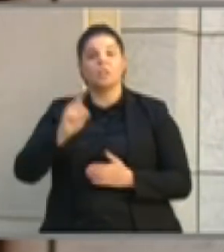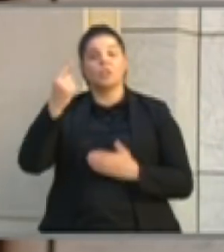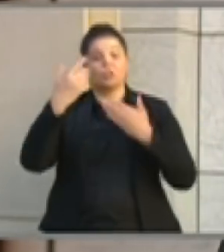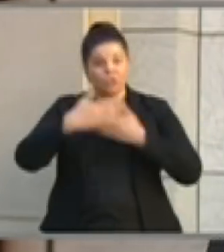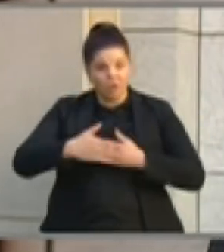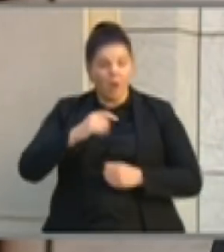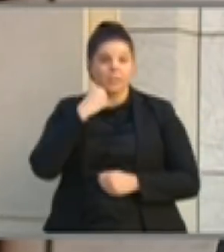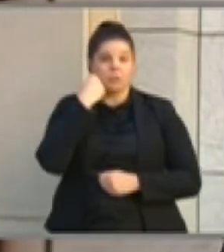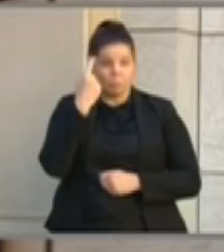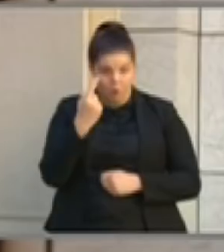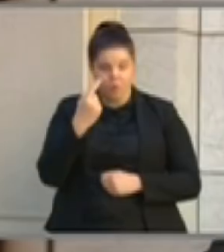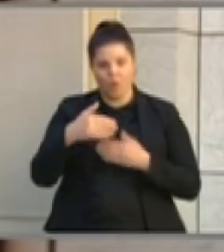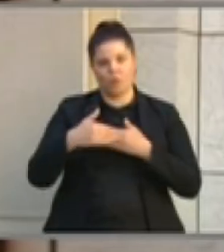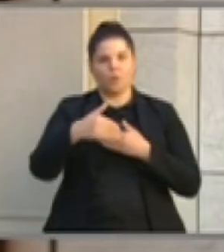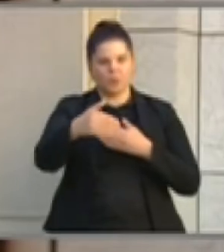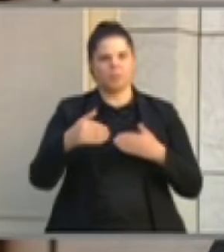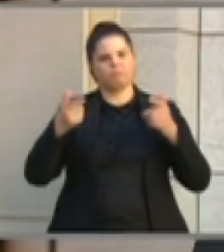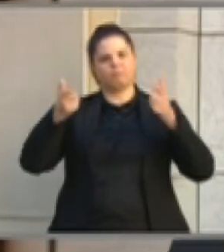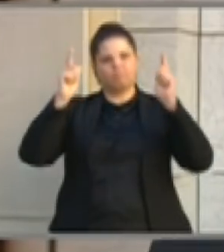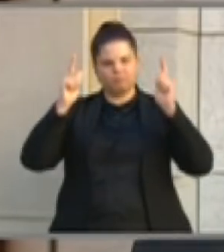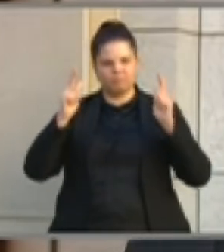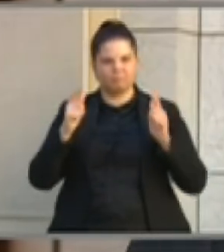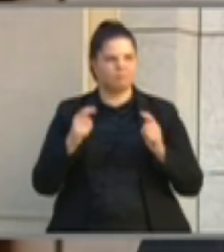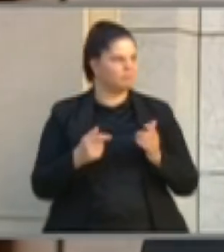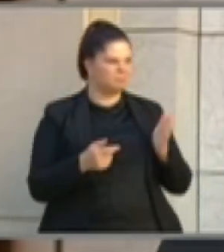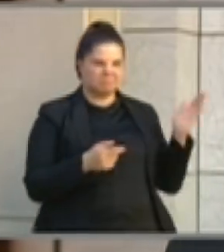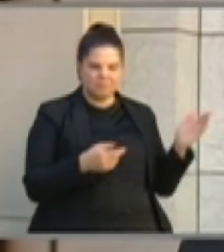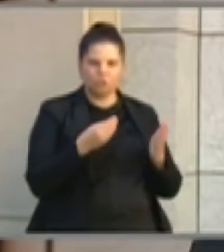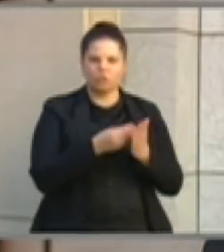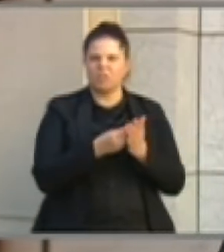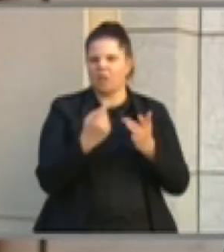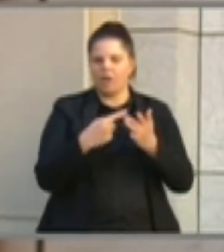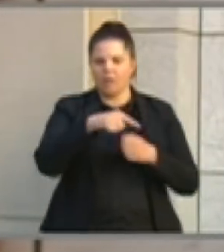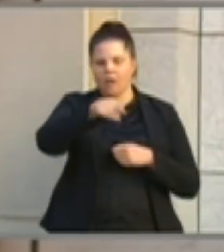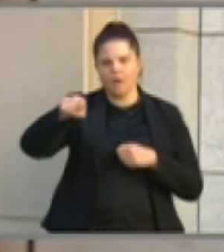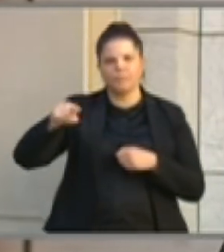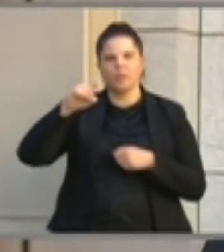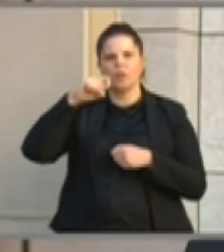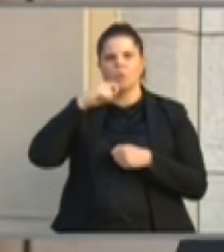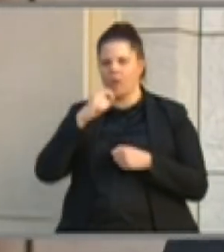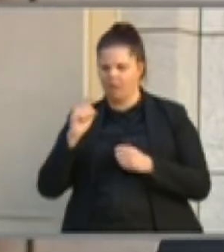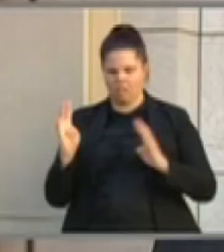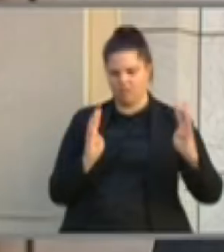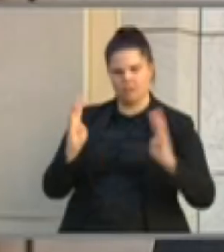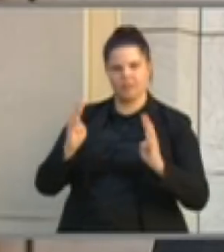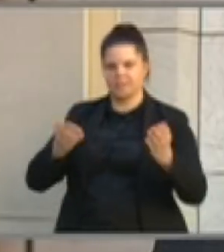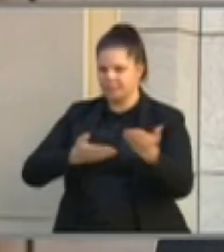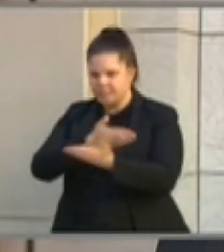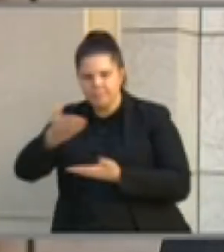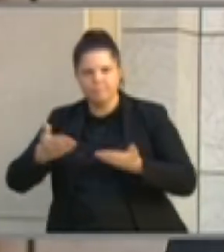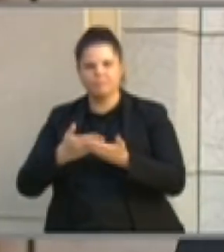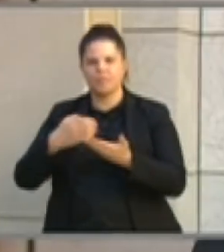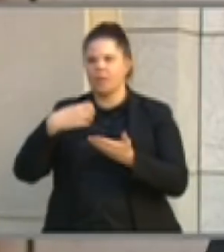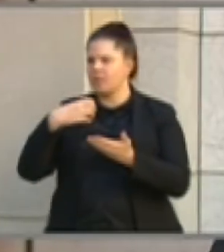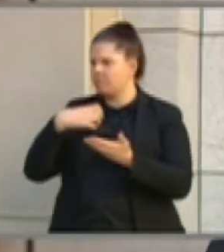and tomorrow, our key ministers, obviously the Treasurer and others, will be engaging with the shadow ministerial counterparts to provide further information and